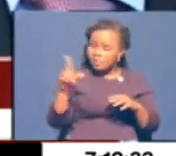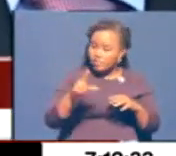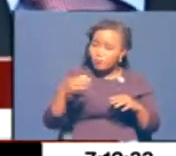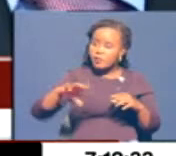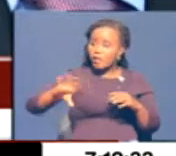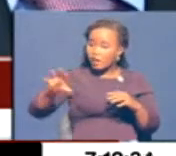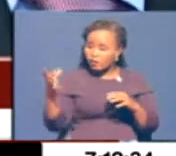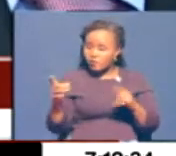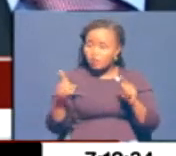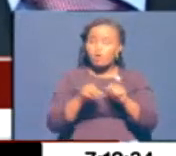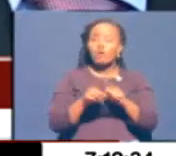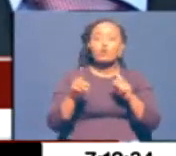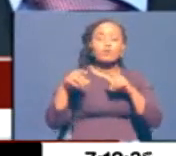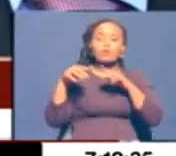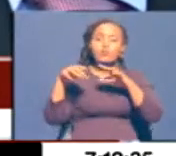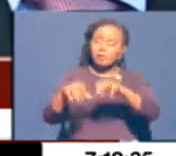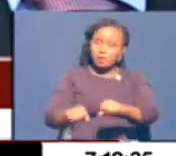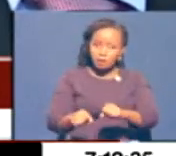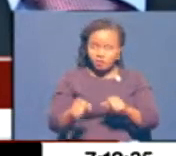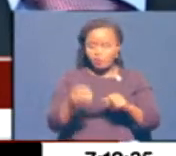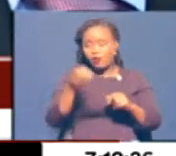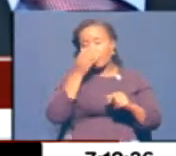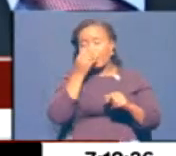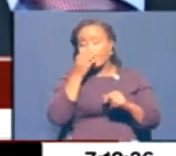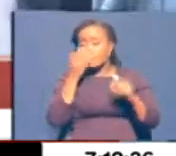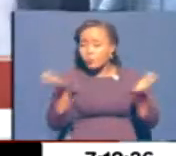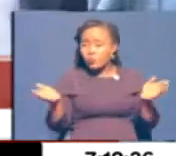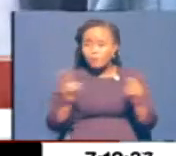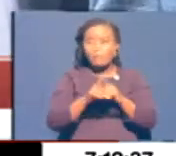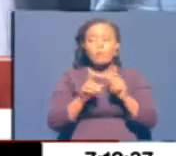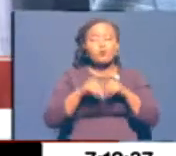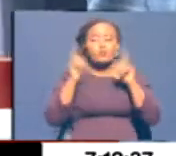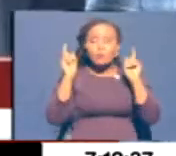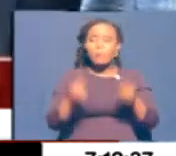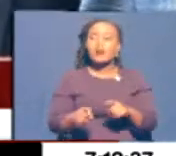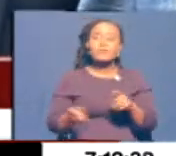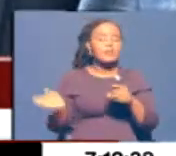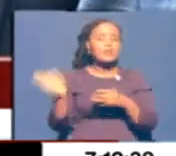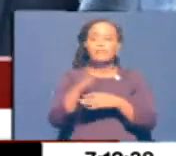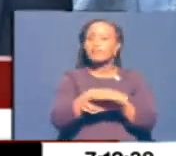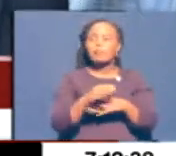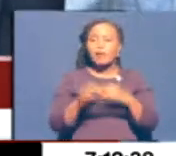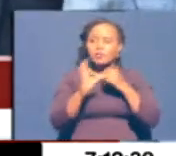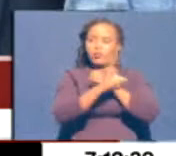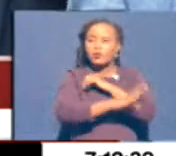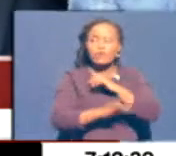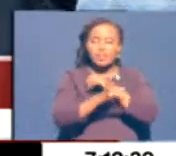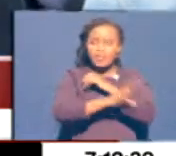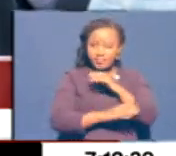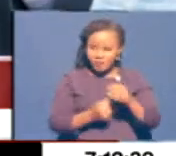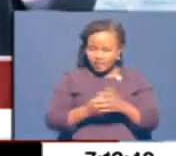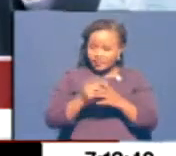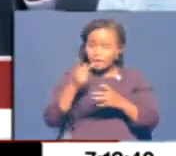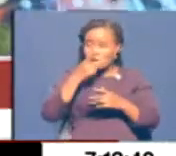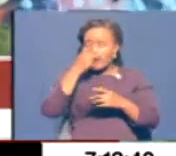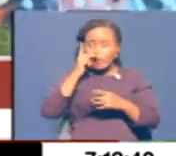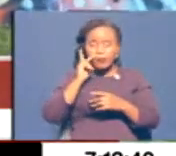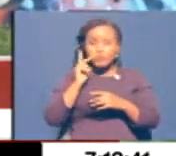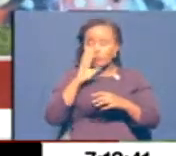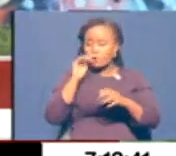grabbed by William Ruto and must revert back to the state. Kalonzo ambaye ameelezea nia ya kuwania urais mwaka